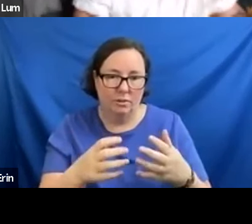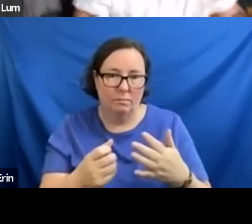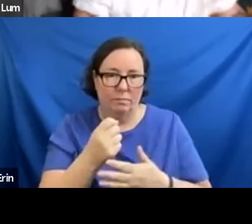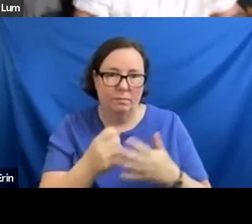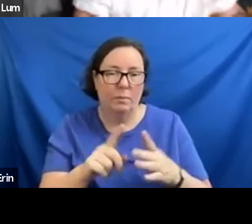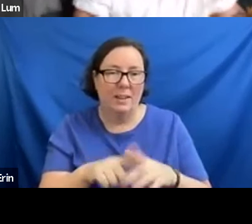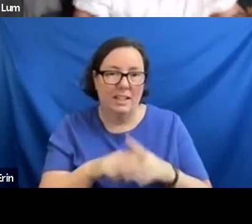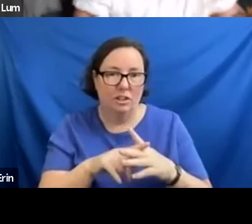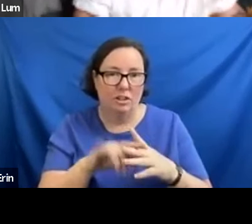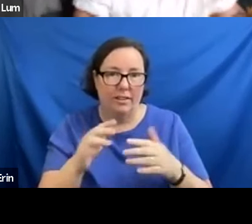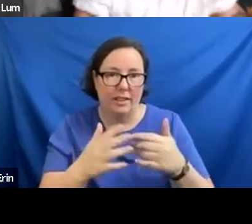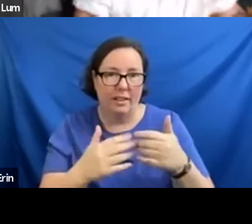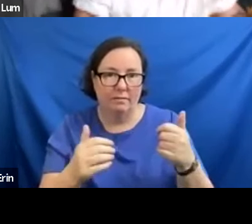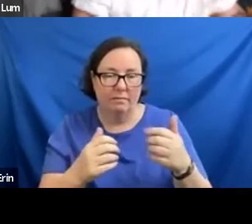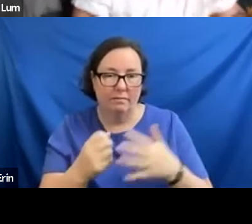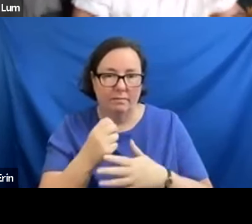when they started it.